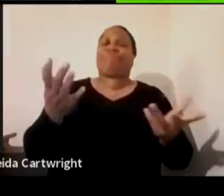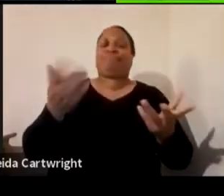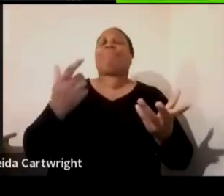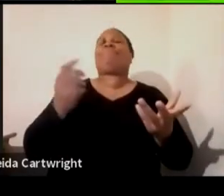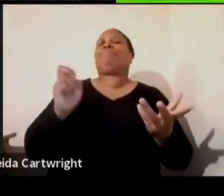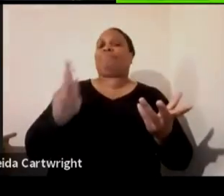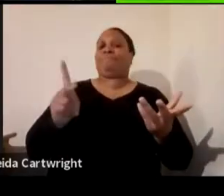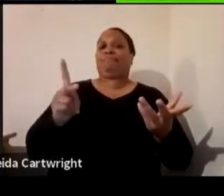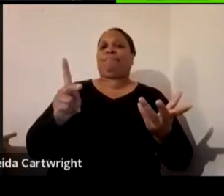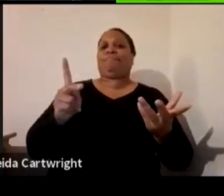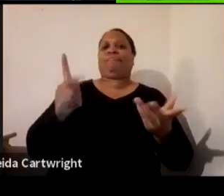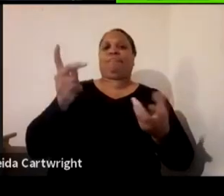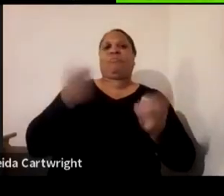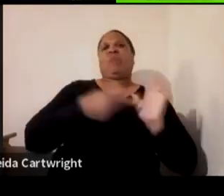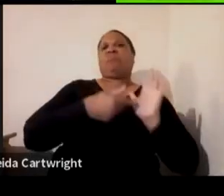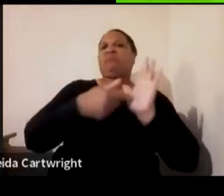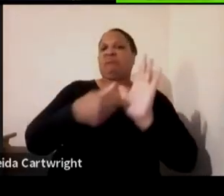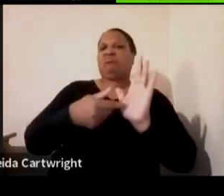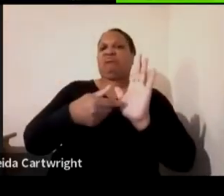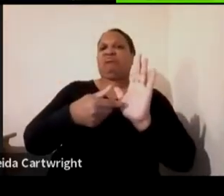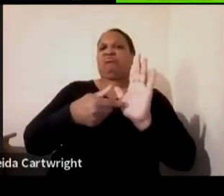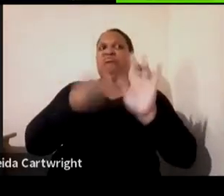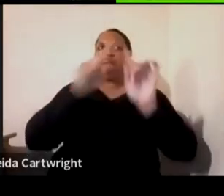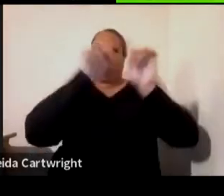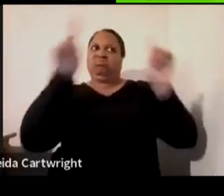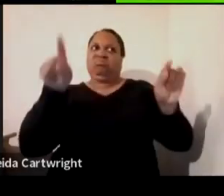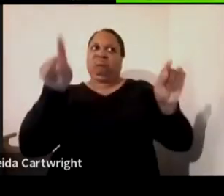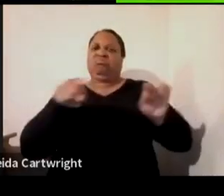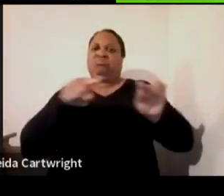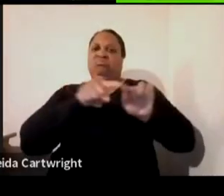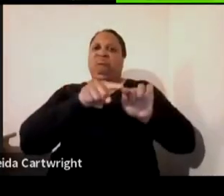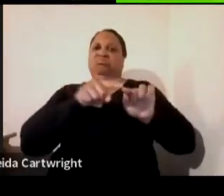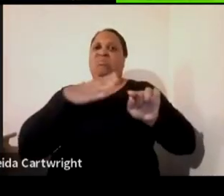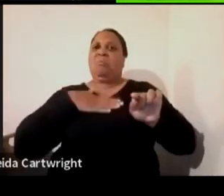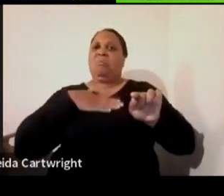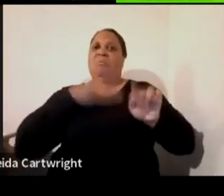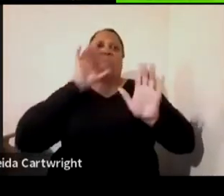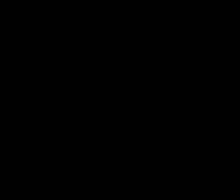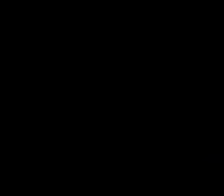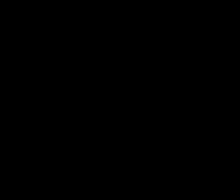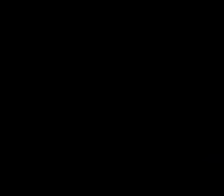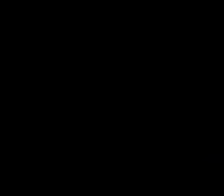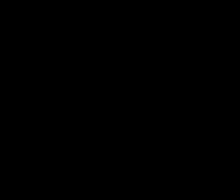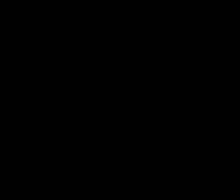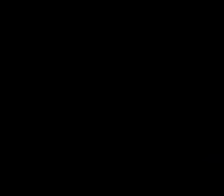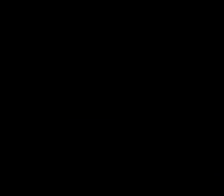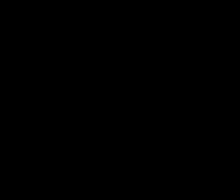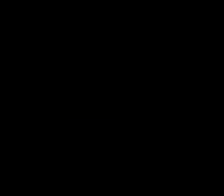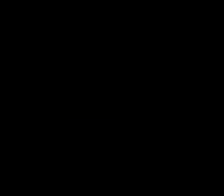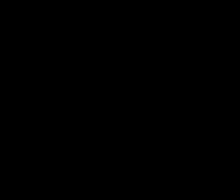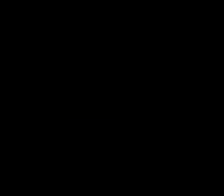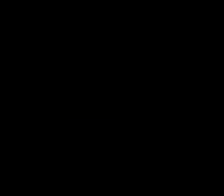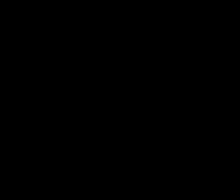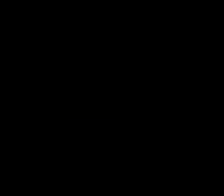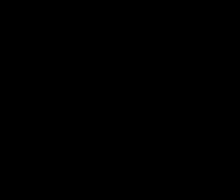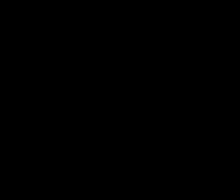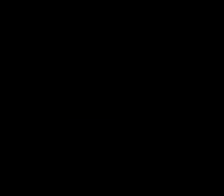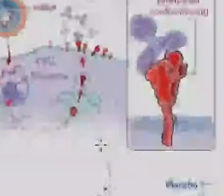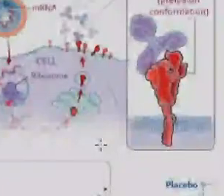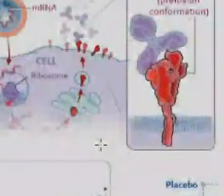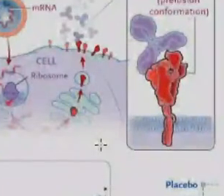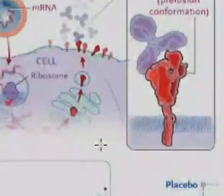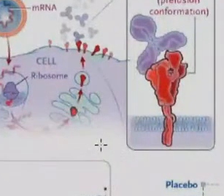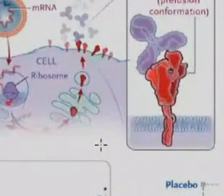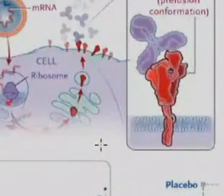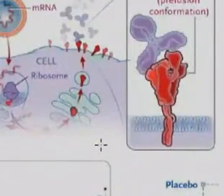share my and screen, Canada, among other countries. And it's this is from different in in terms of the nice summary mechanism of how